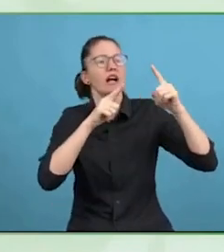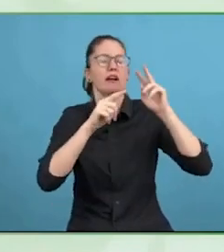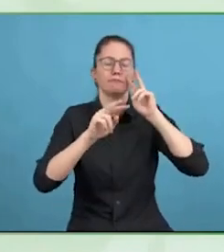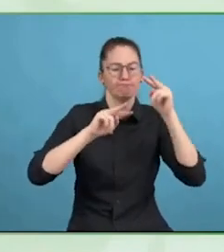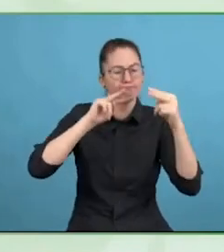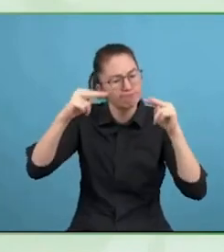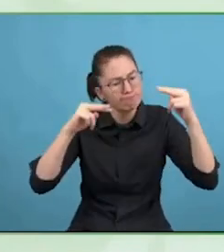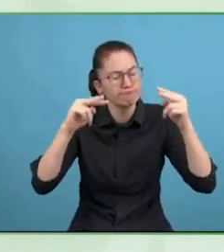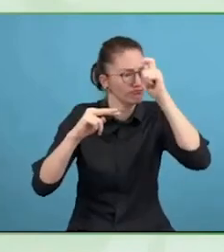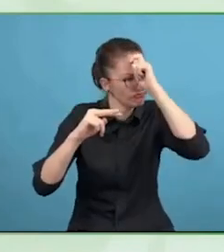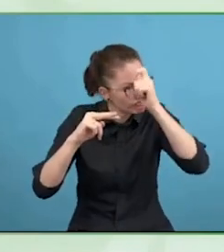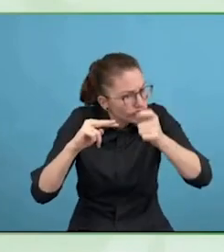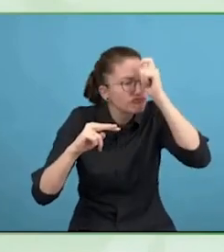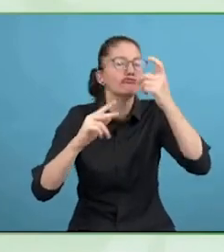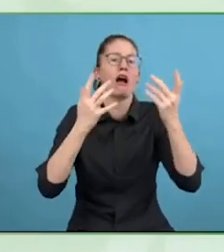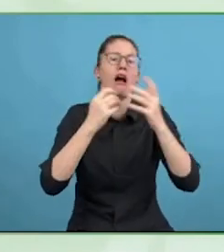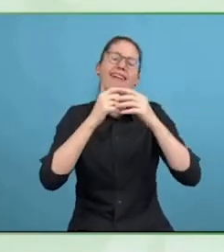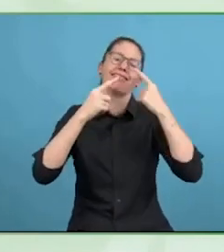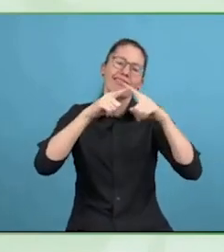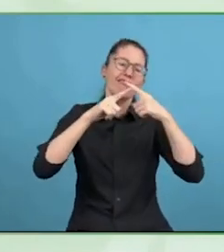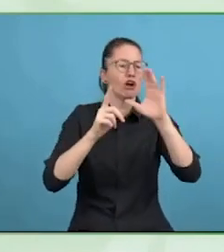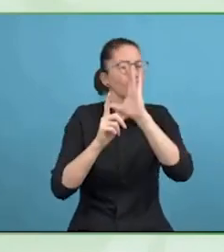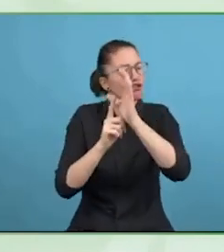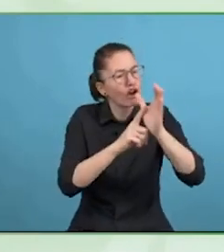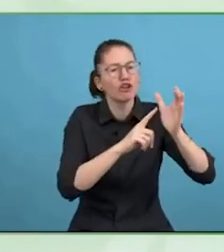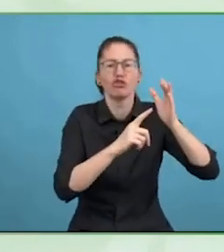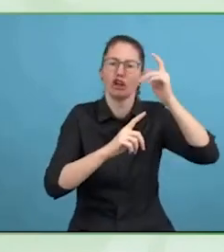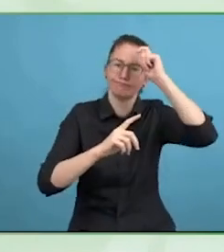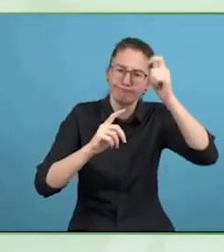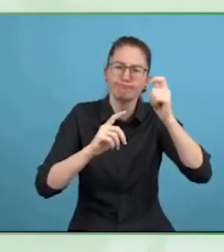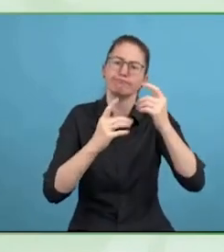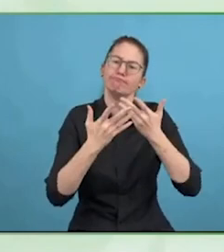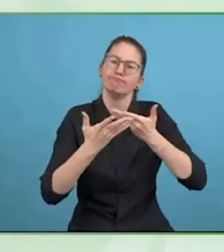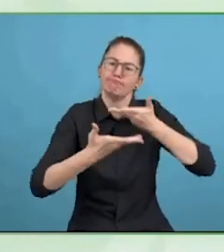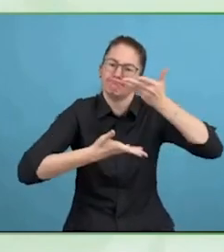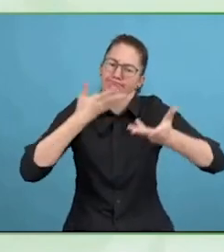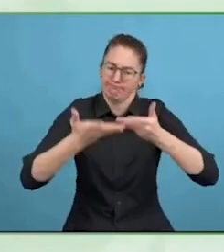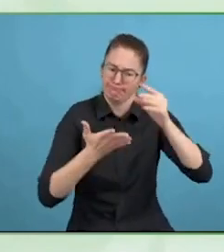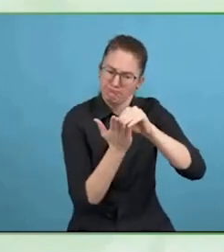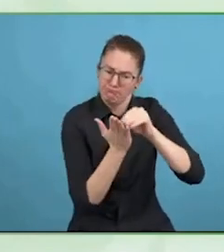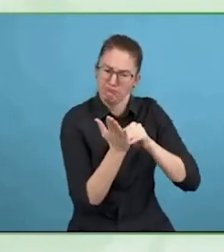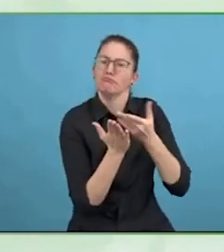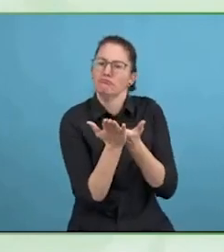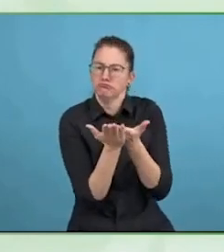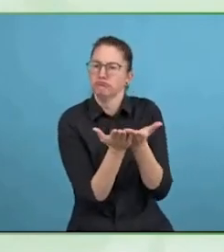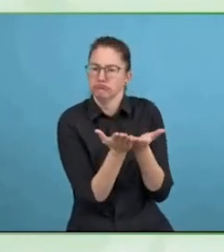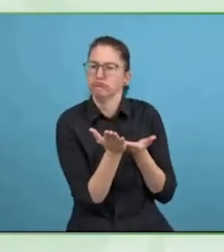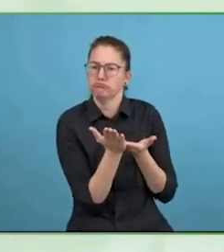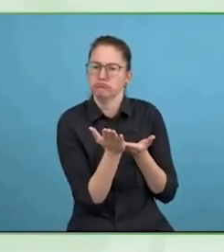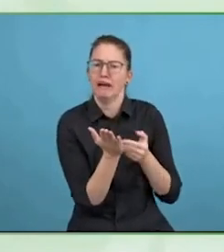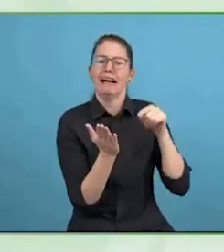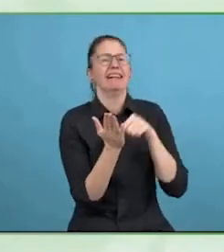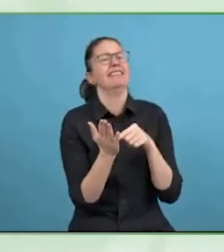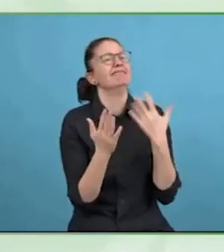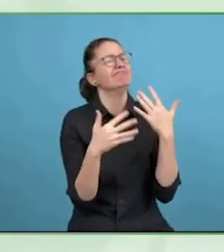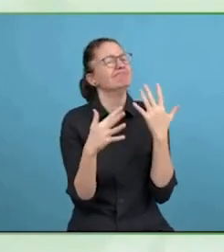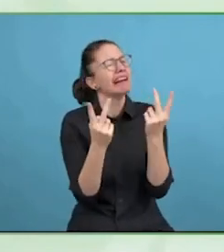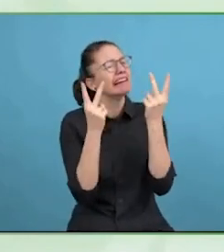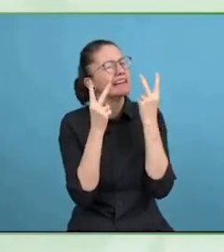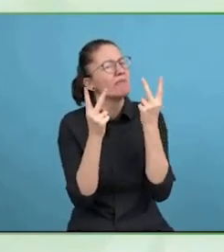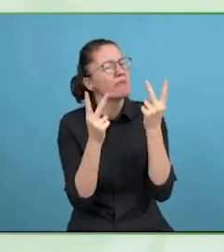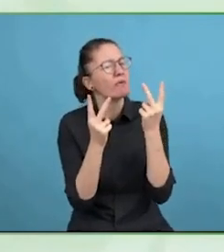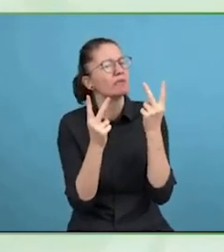local organizations, to have this integrated. It's not talking about any specific sector, but it's